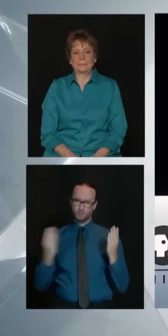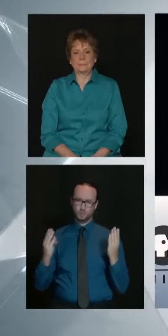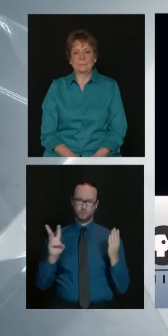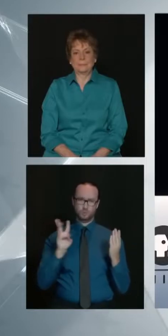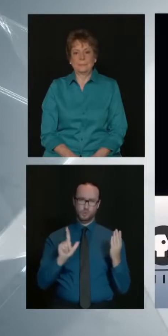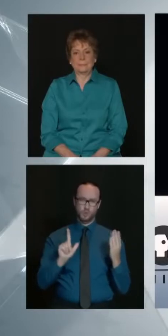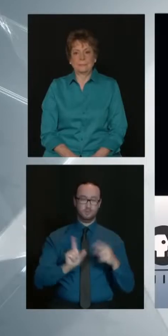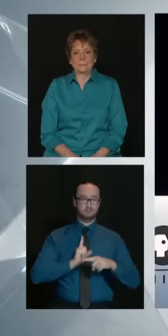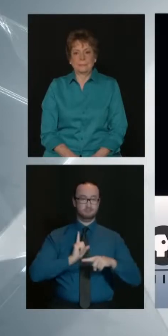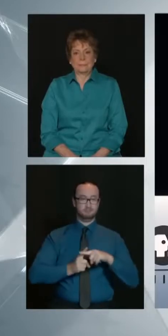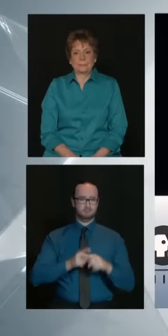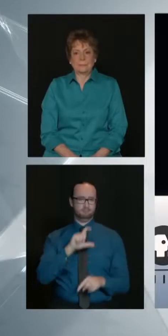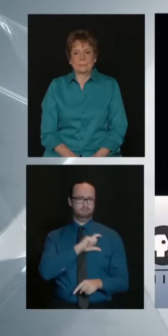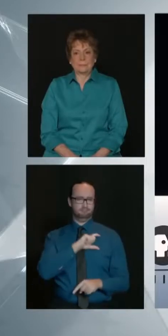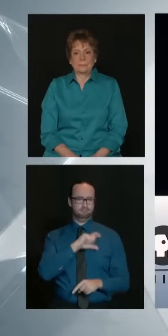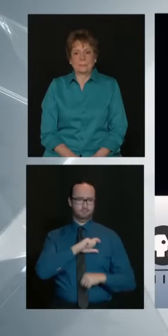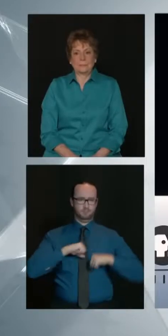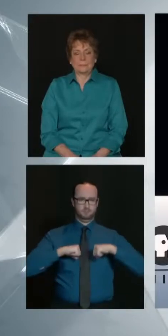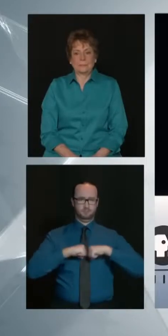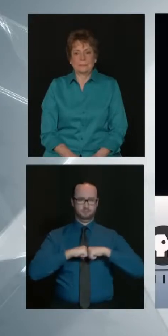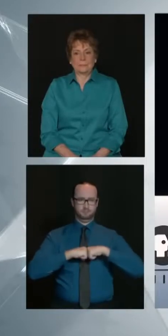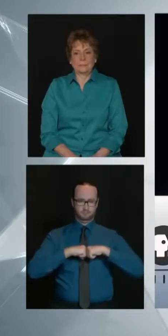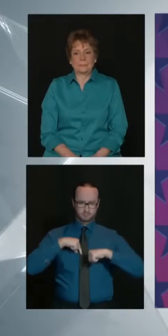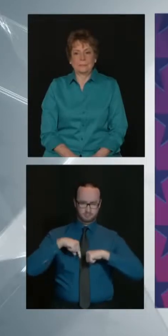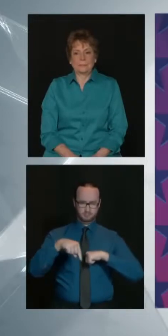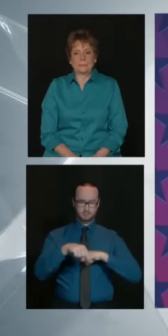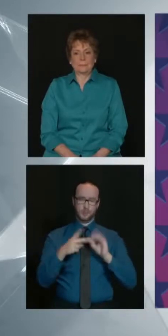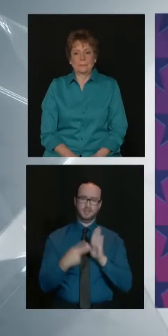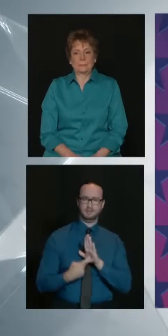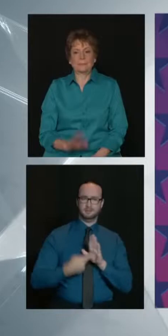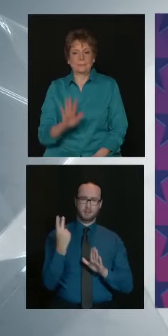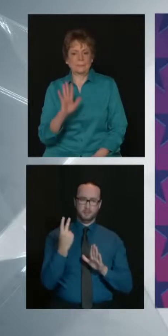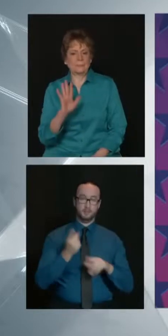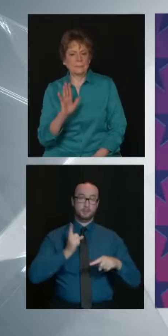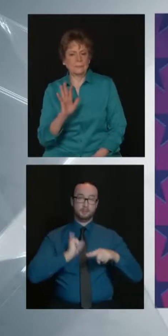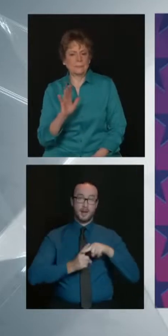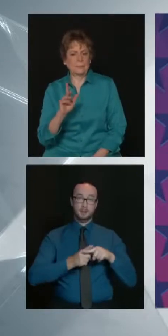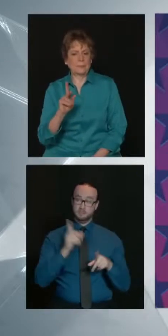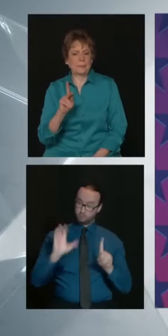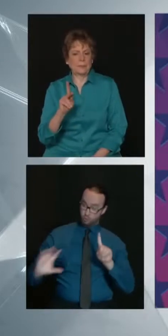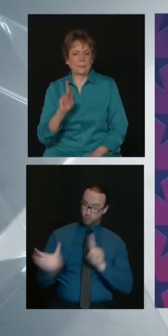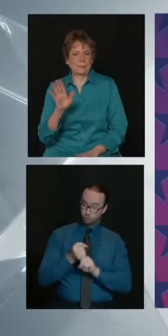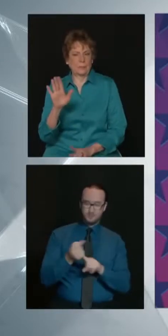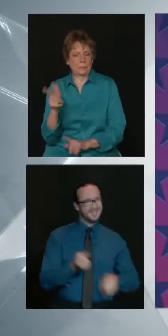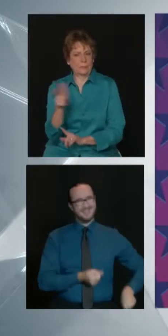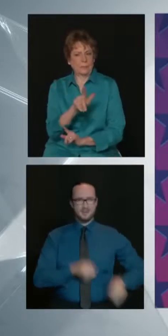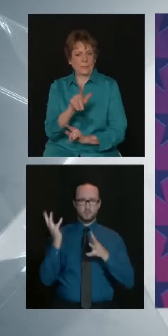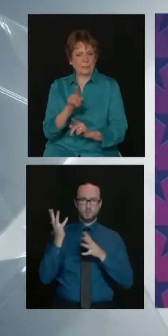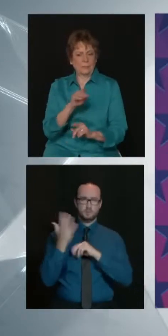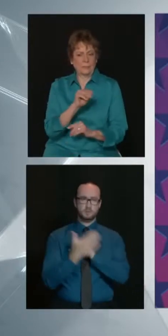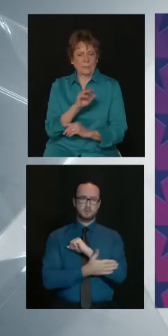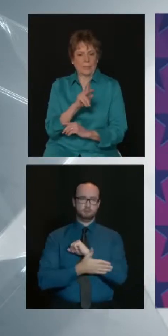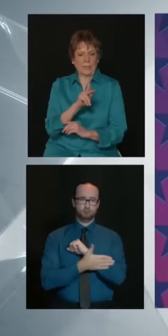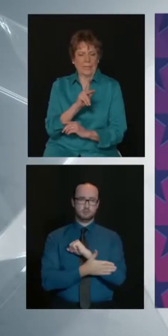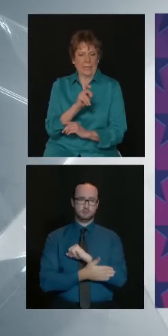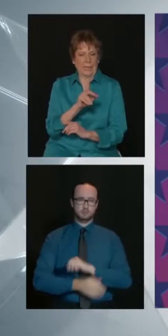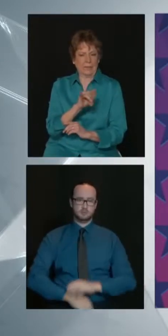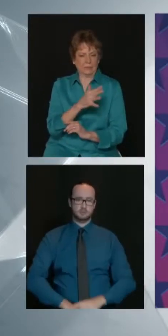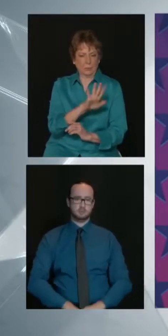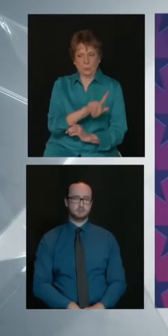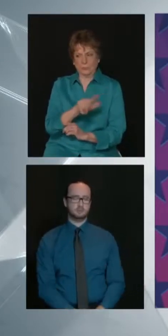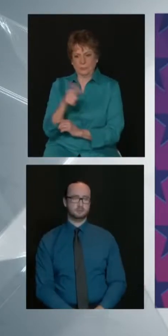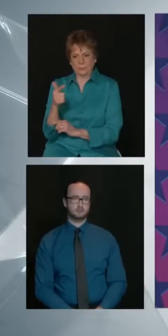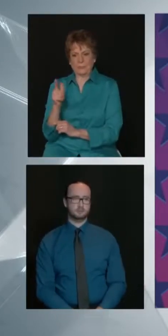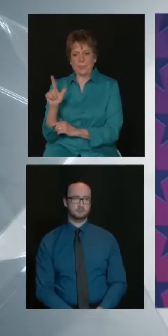Mark Kelly routinely votes against. We'll get to Mark Kelly in a second here, but Mark, Victor, as far as immigration reform is concerned, walls, more border